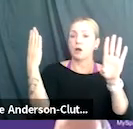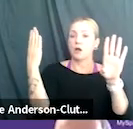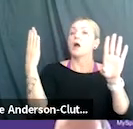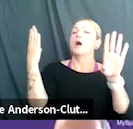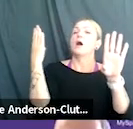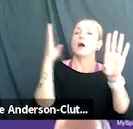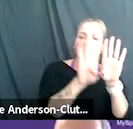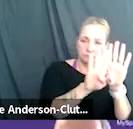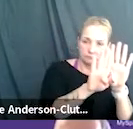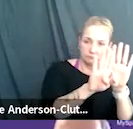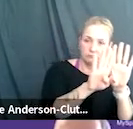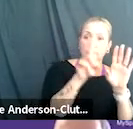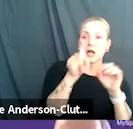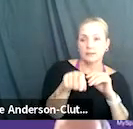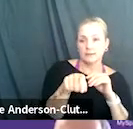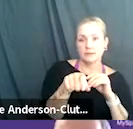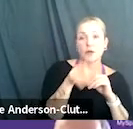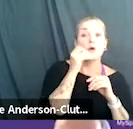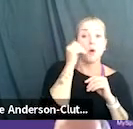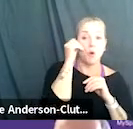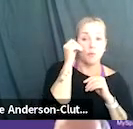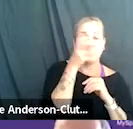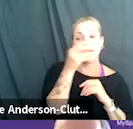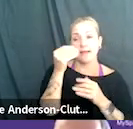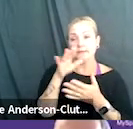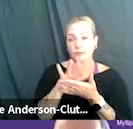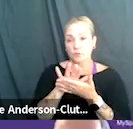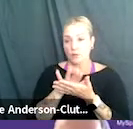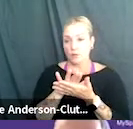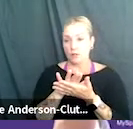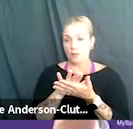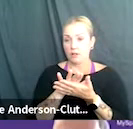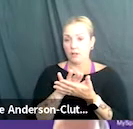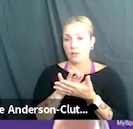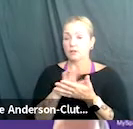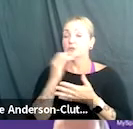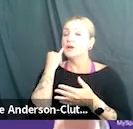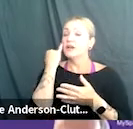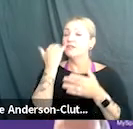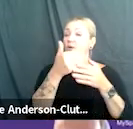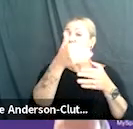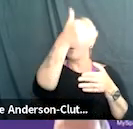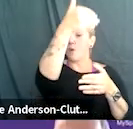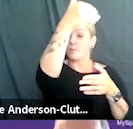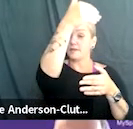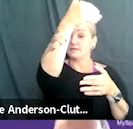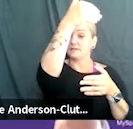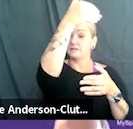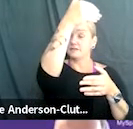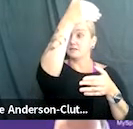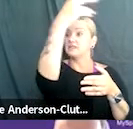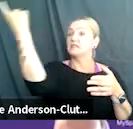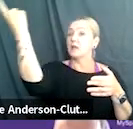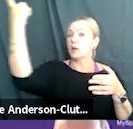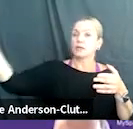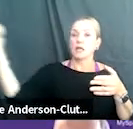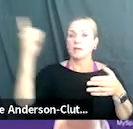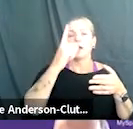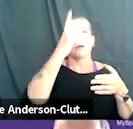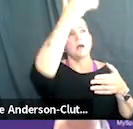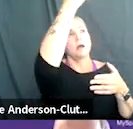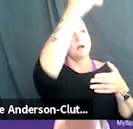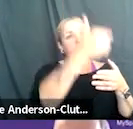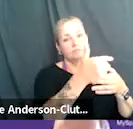him from doing that, he became really agitated and would become aggressive and self-injurious. And his mom was saying one day that she was quite worried that if she went outside to